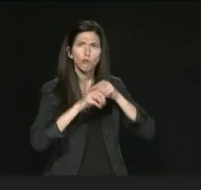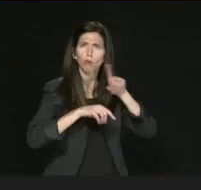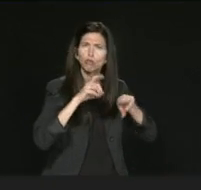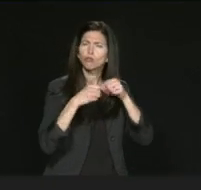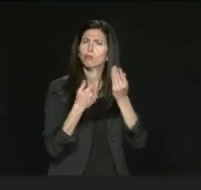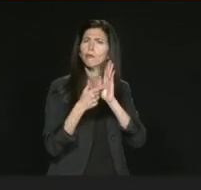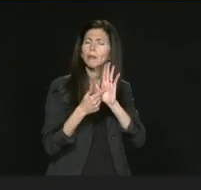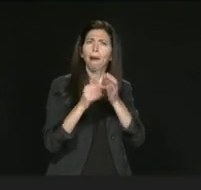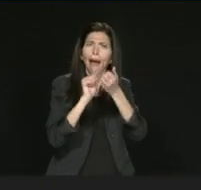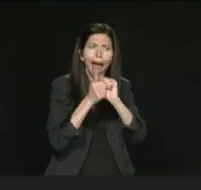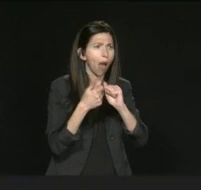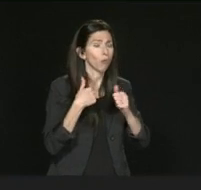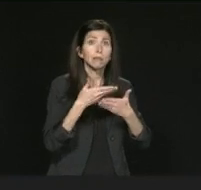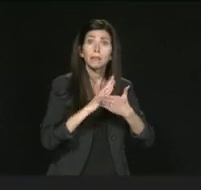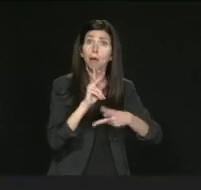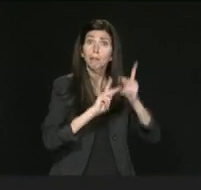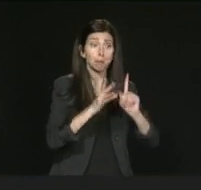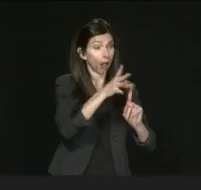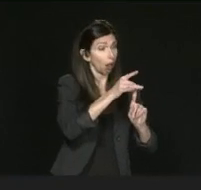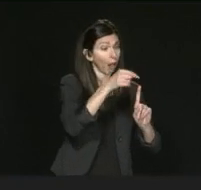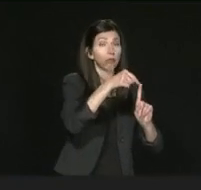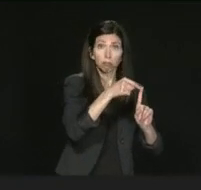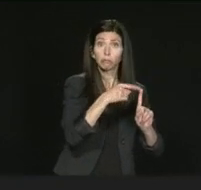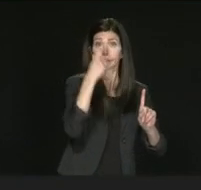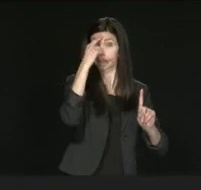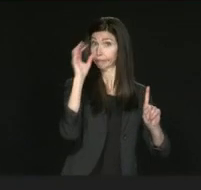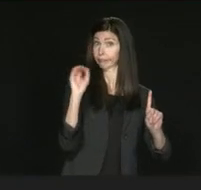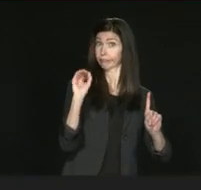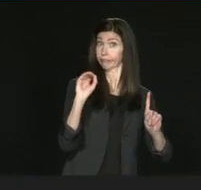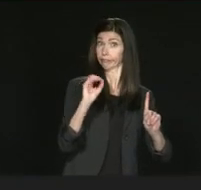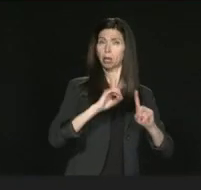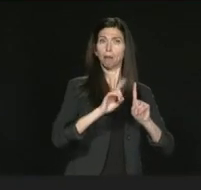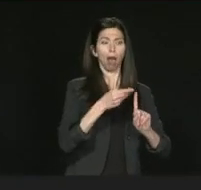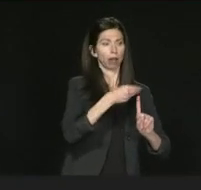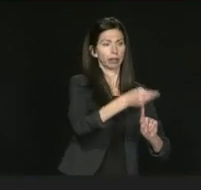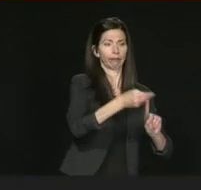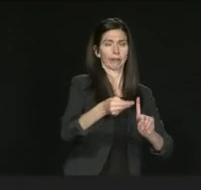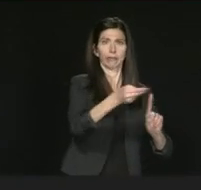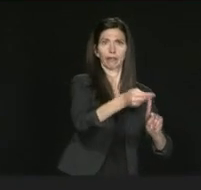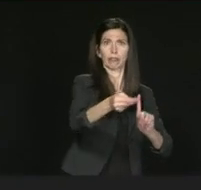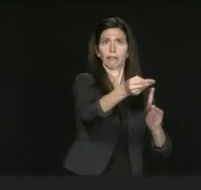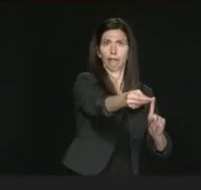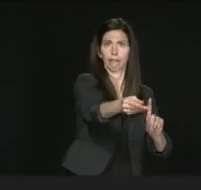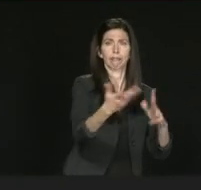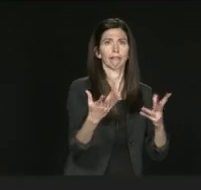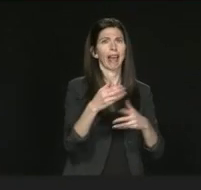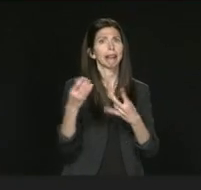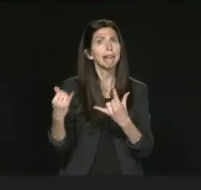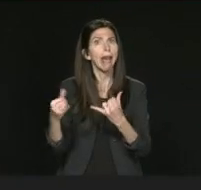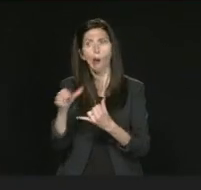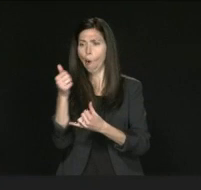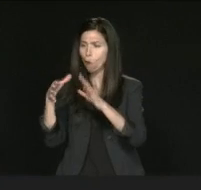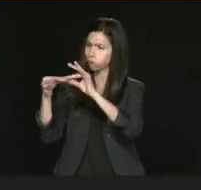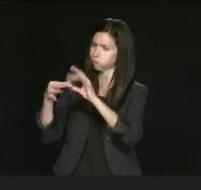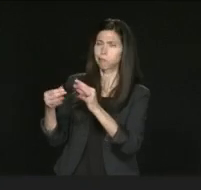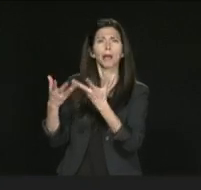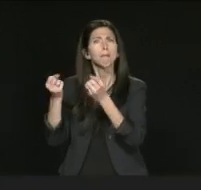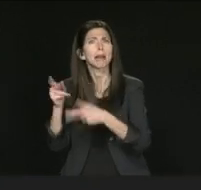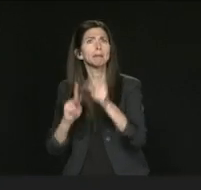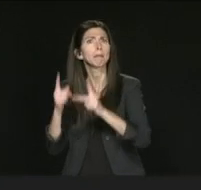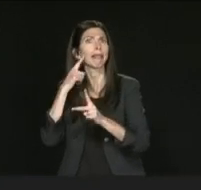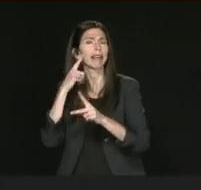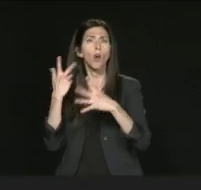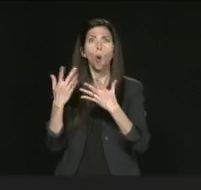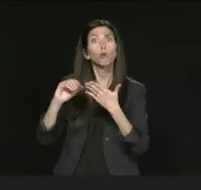are being warned to watch for other symptoms from pink eye to abdominal pains. I'm wondering, one, what you can tell